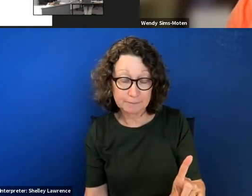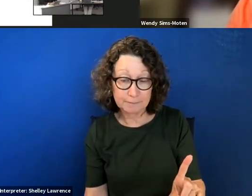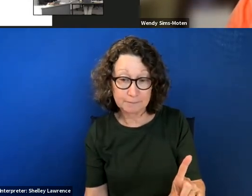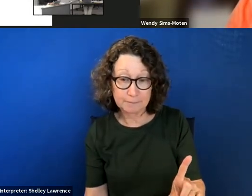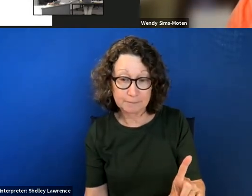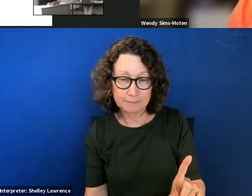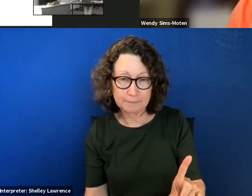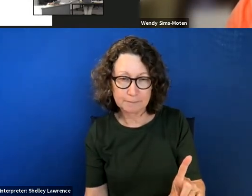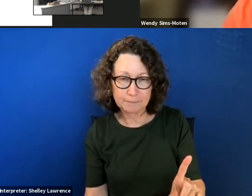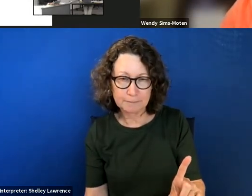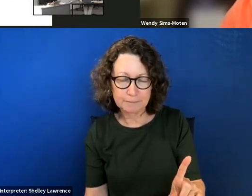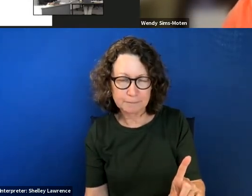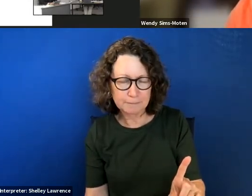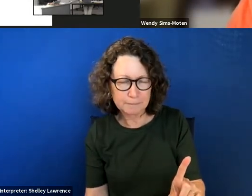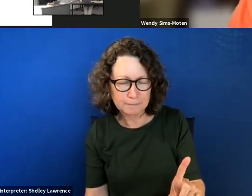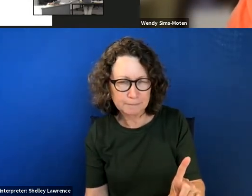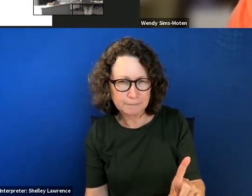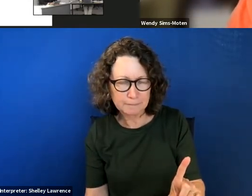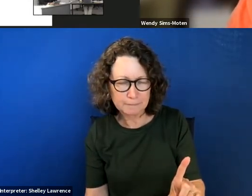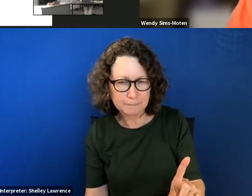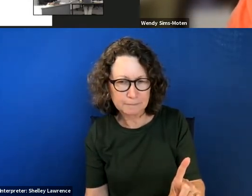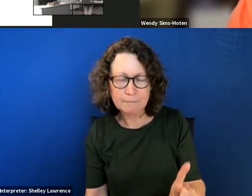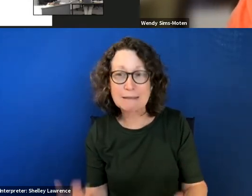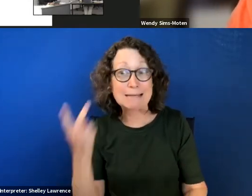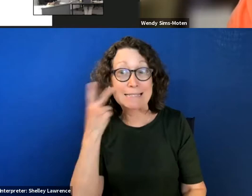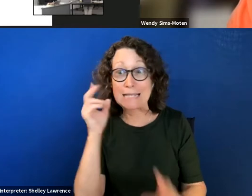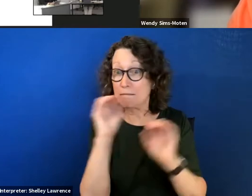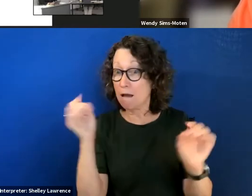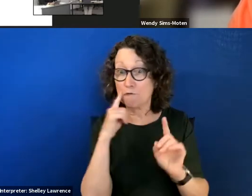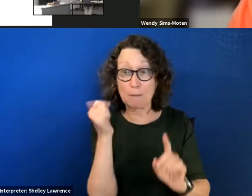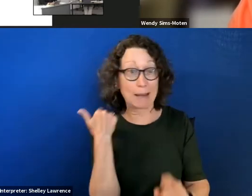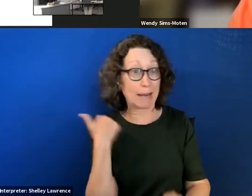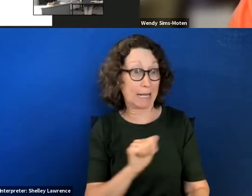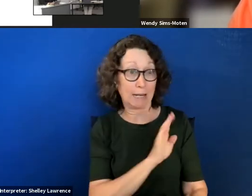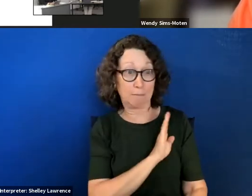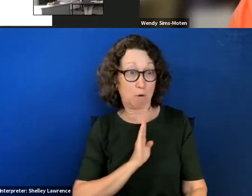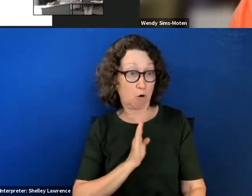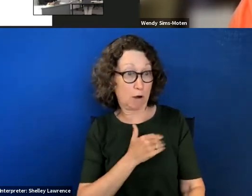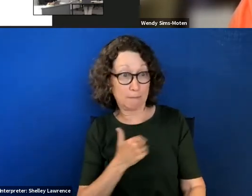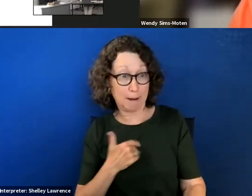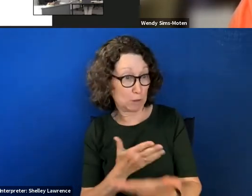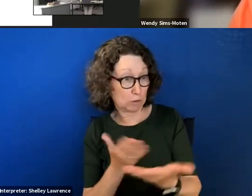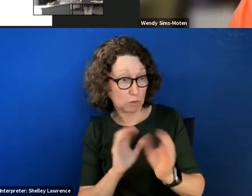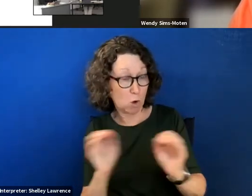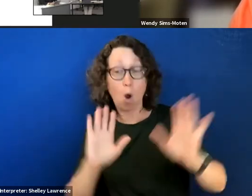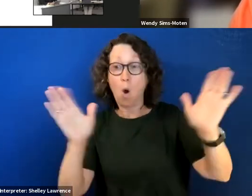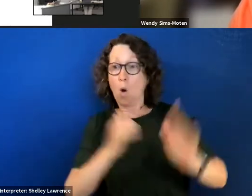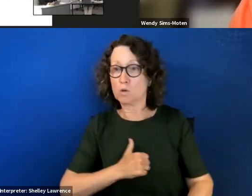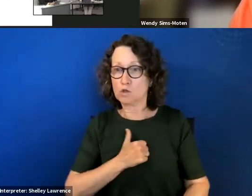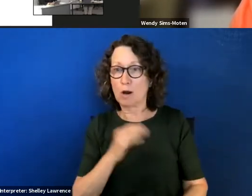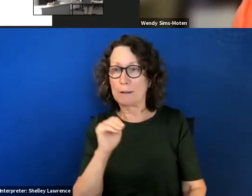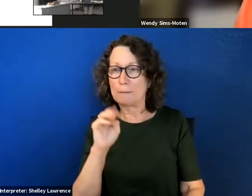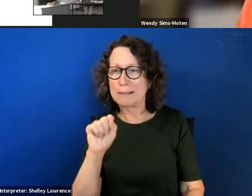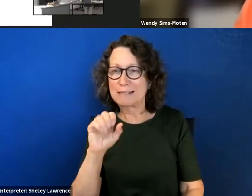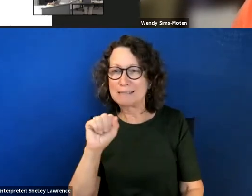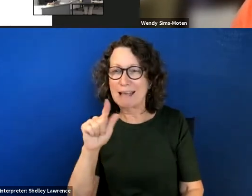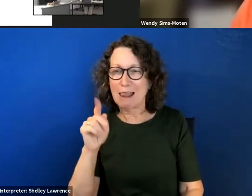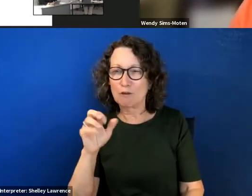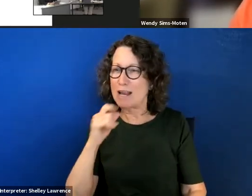I see none. I see none from any board members. No. Oh, sorry, Ms. Alvarez.